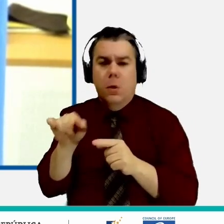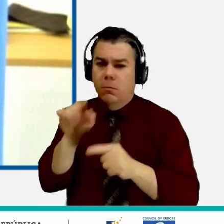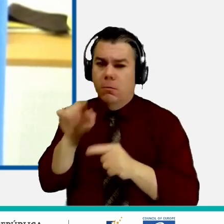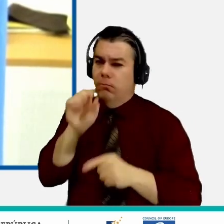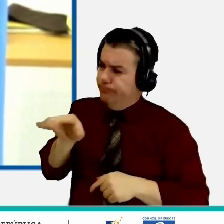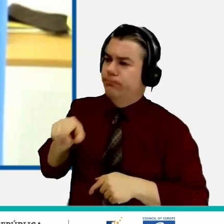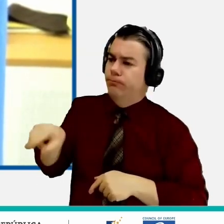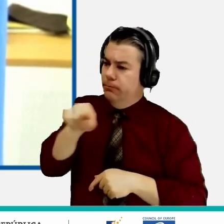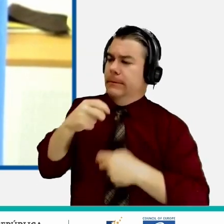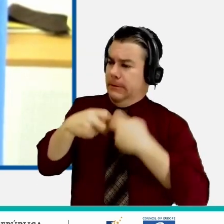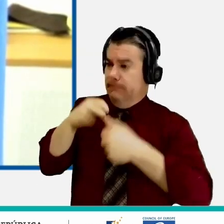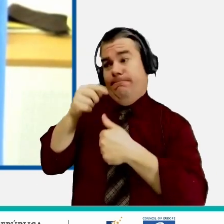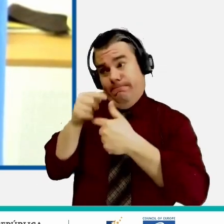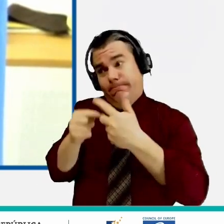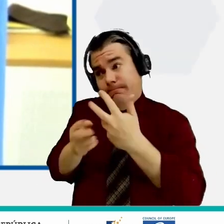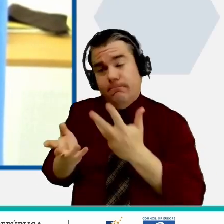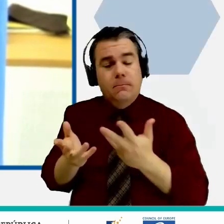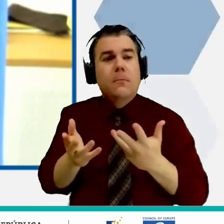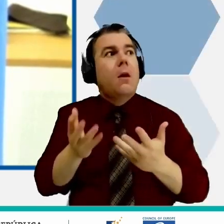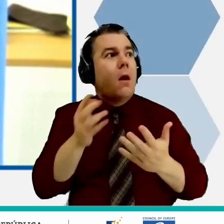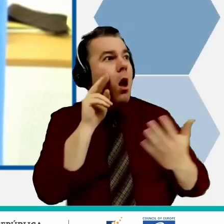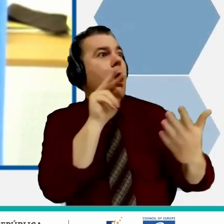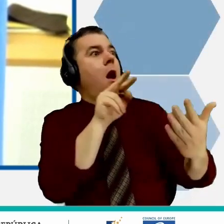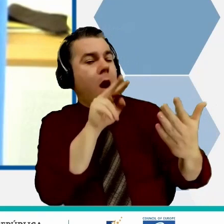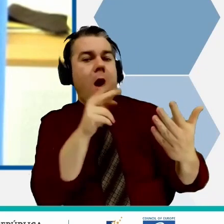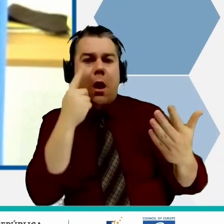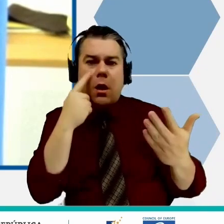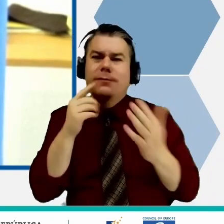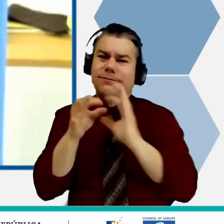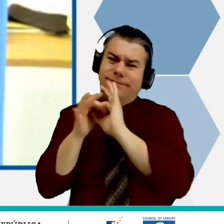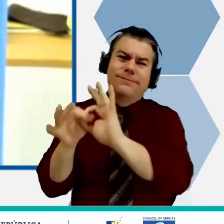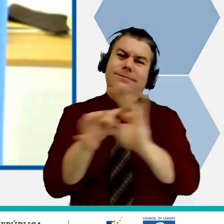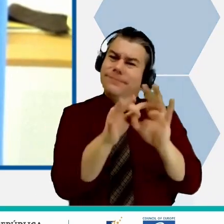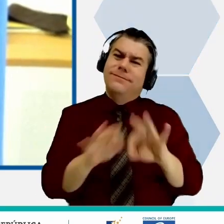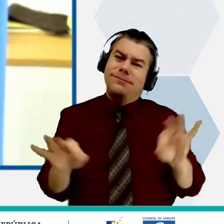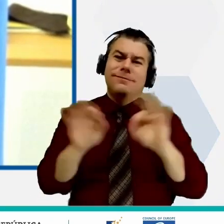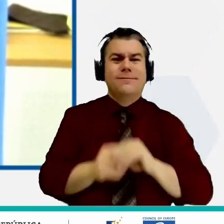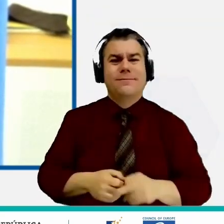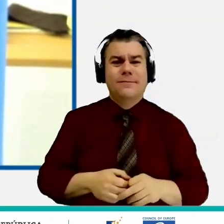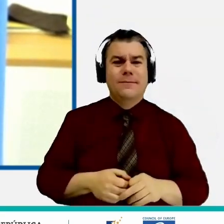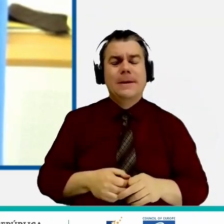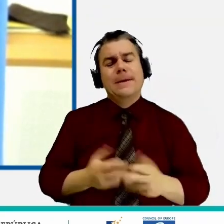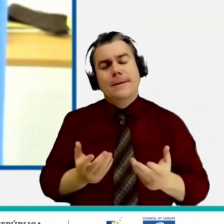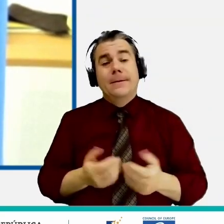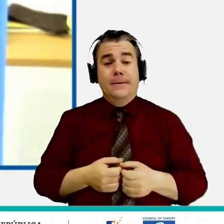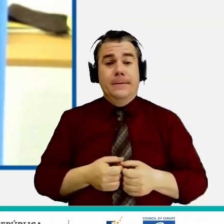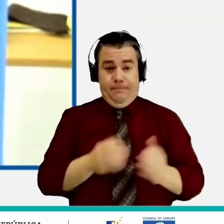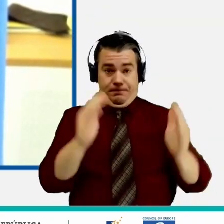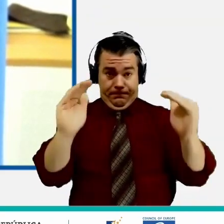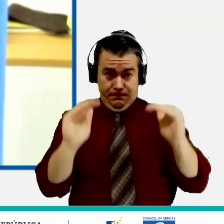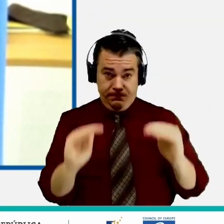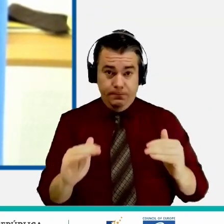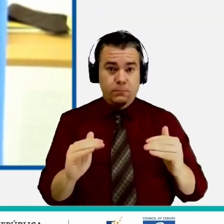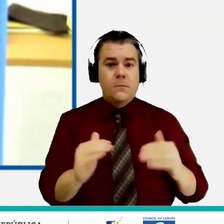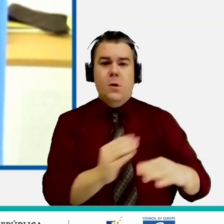ready to work also through this instrument with many of you. Finally, prevention. We believe that prevention is essential